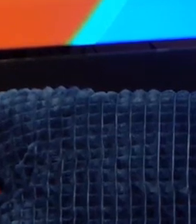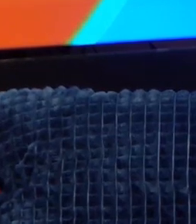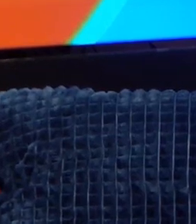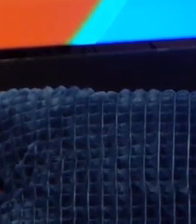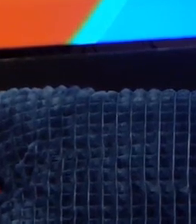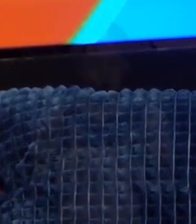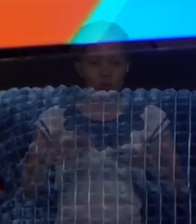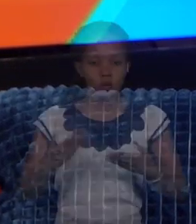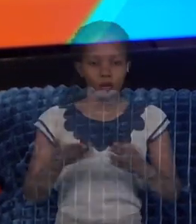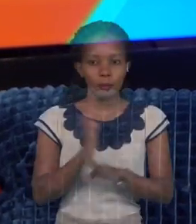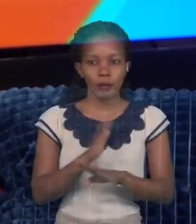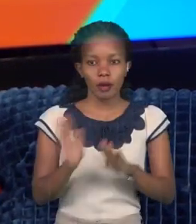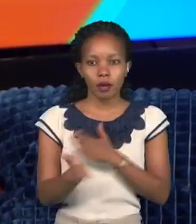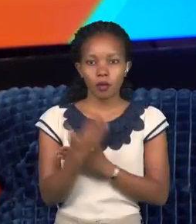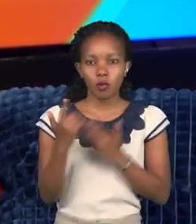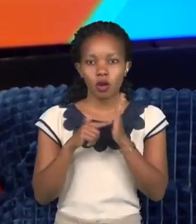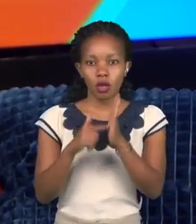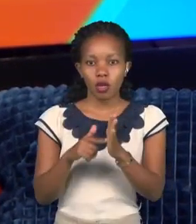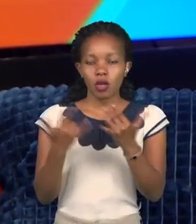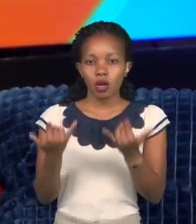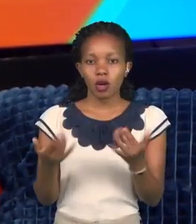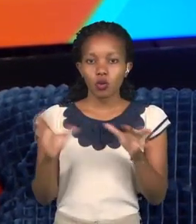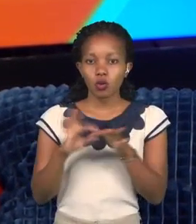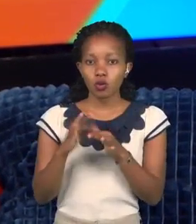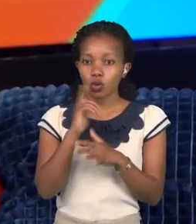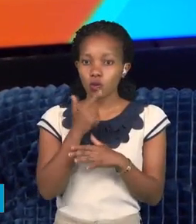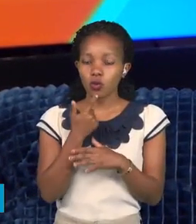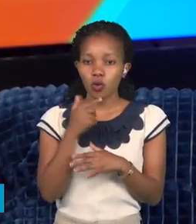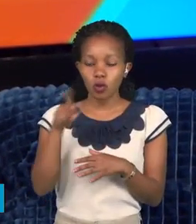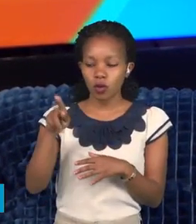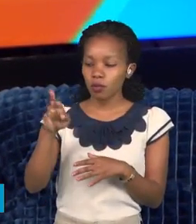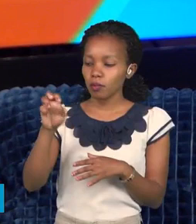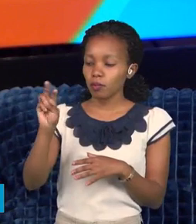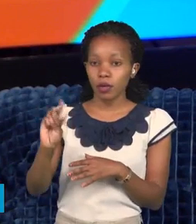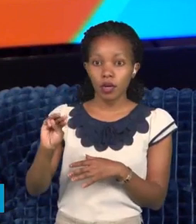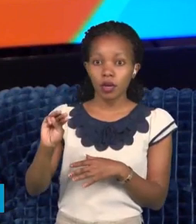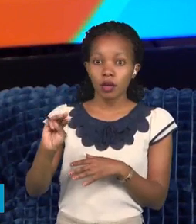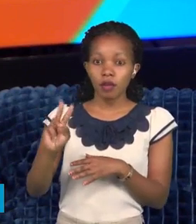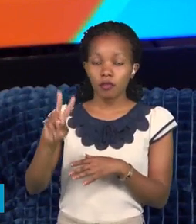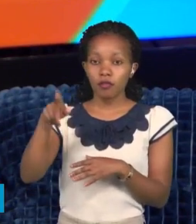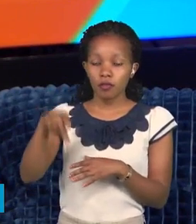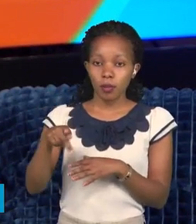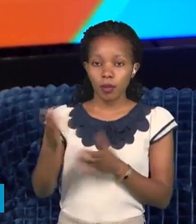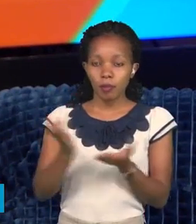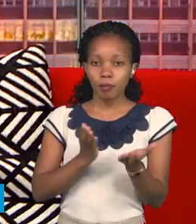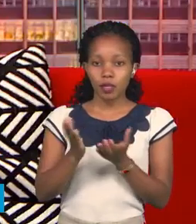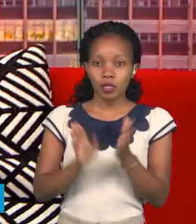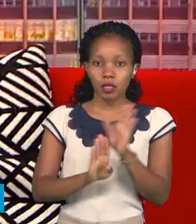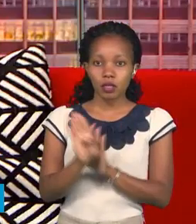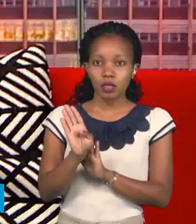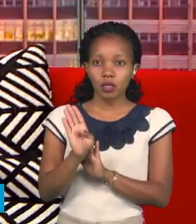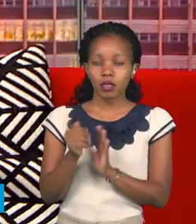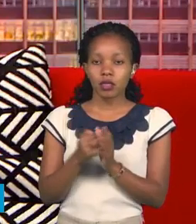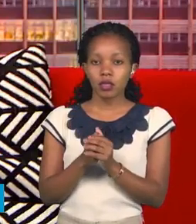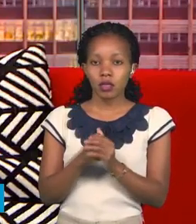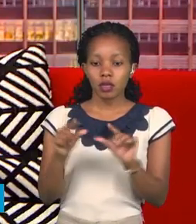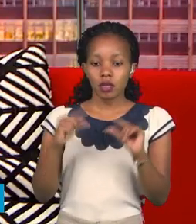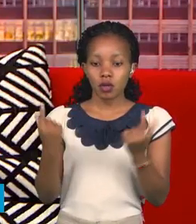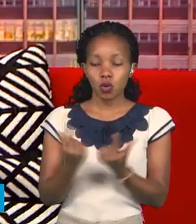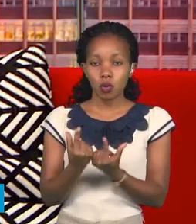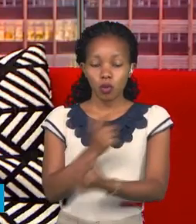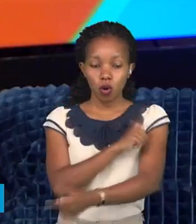All right, welcome back to Morning Live. And right now I'm joined by Prem Gokul, Vice President, Business Development, Medihill Group